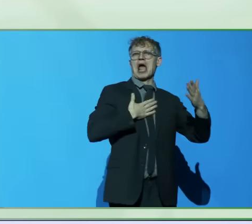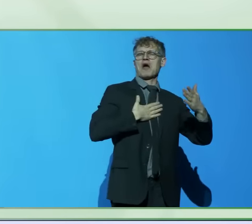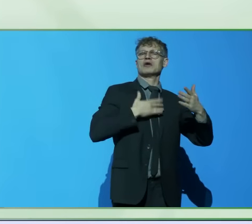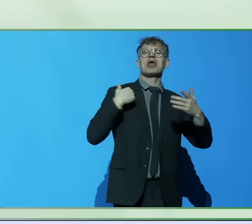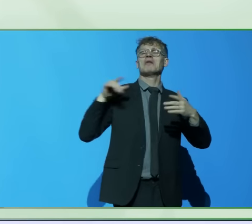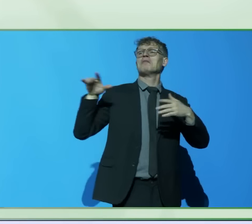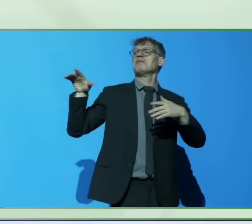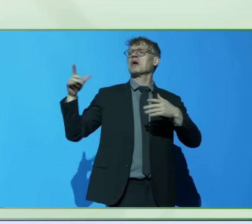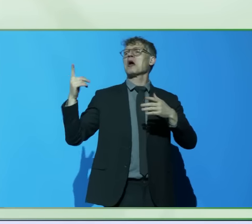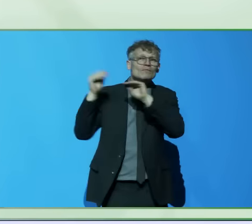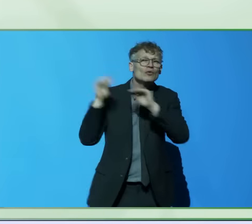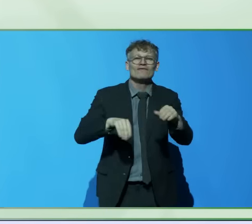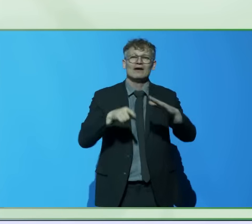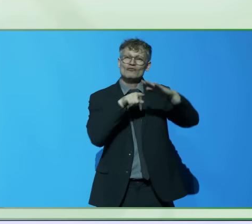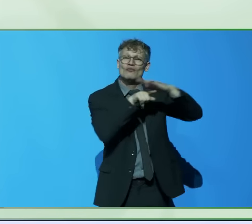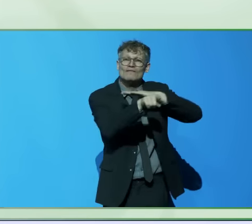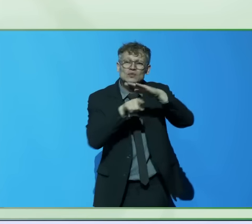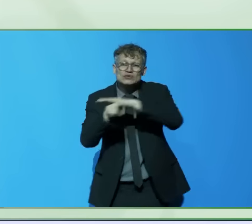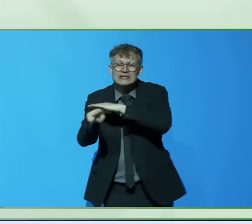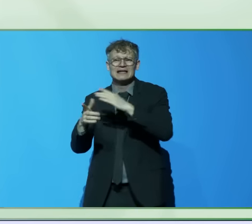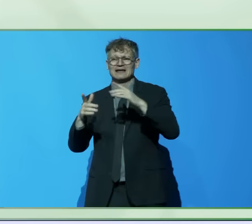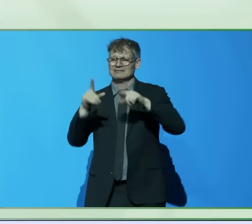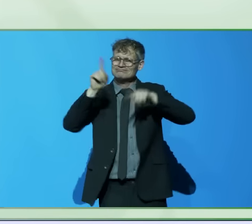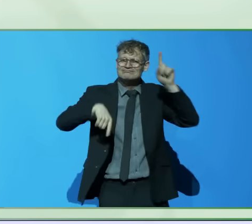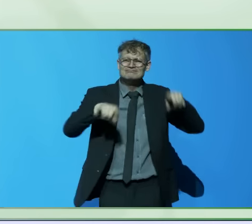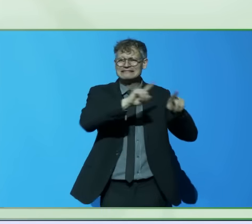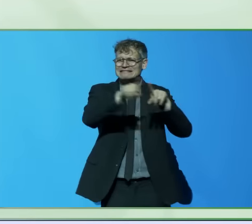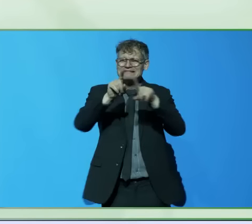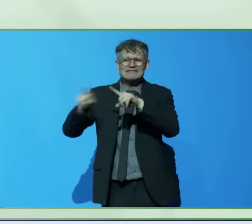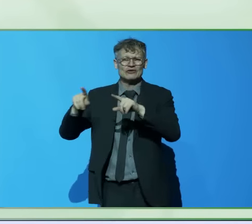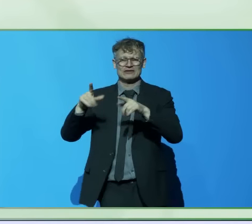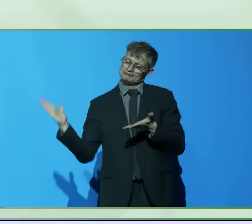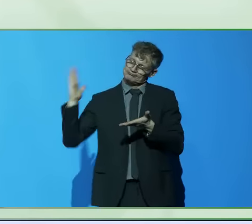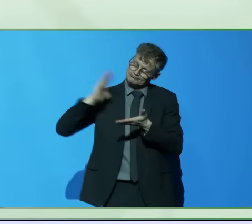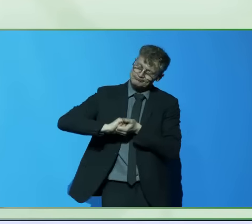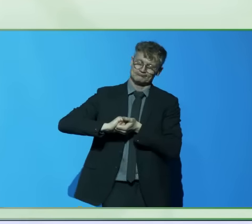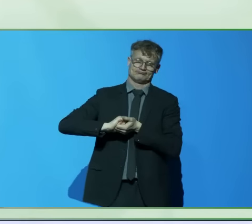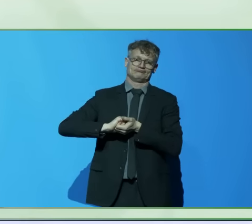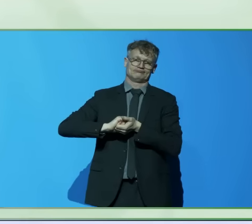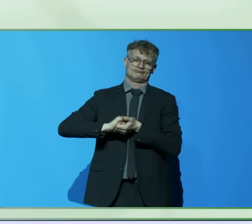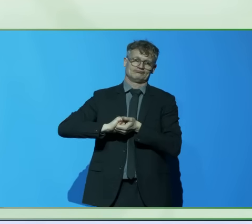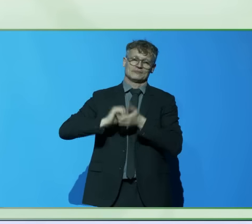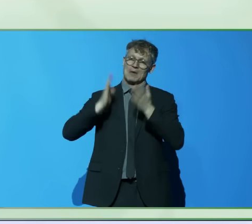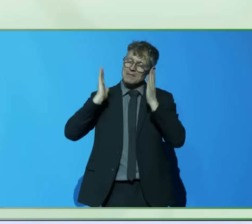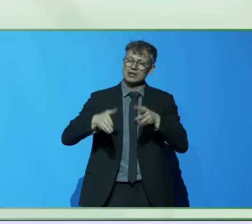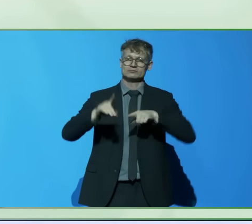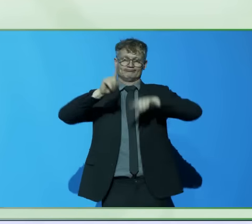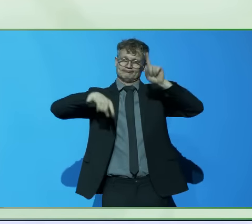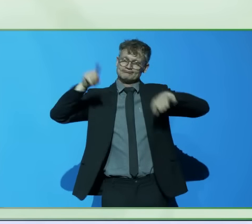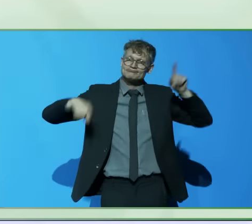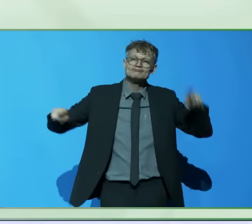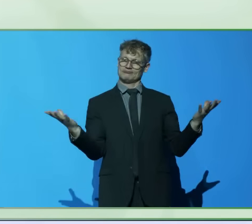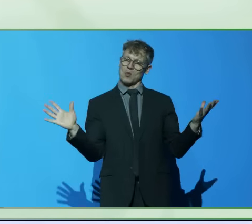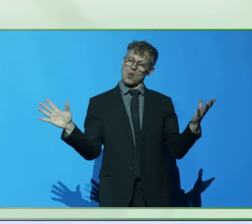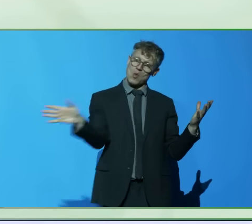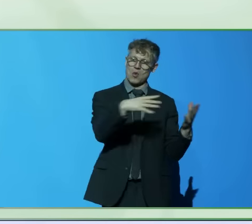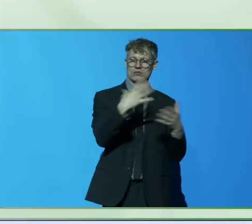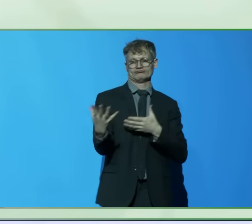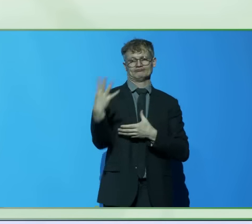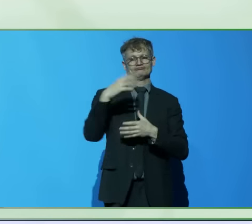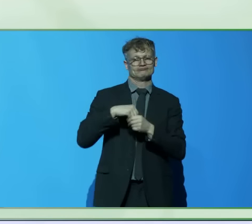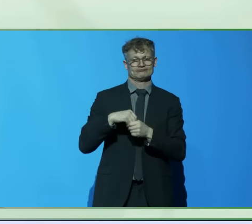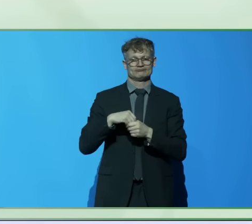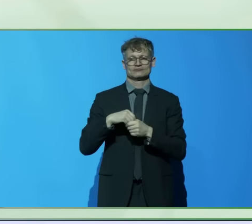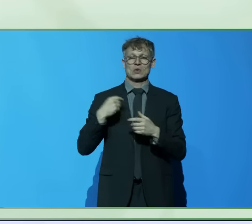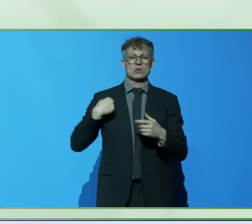nations. With disabled people, at Tilting the Lens, this is the model that we have developed. Must be mandated that we leave nobody access